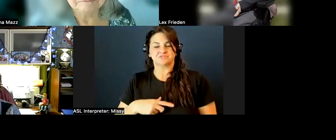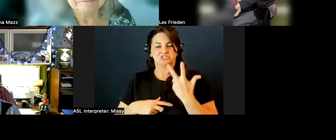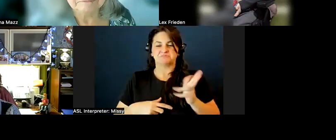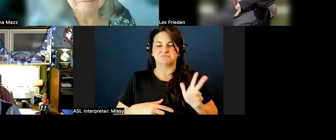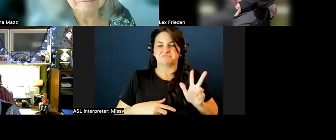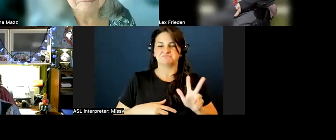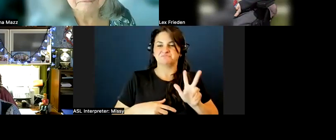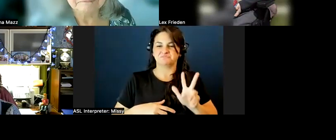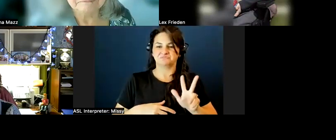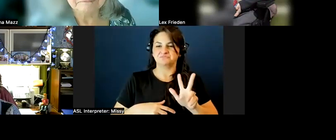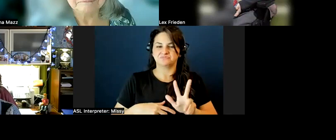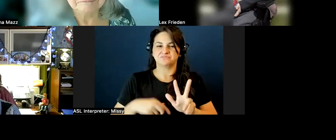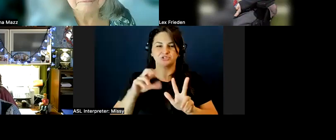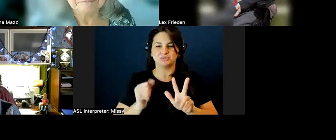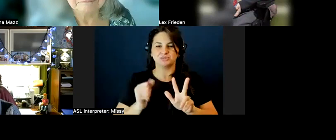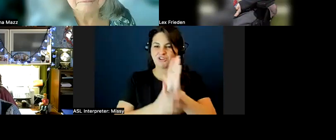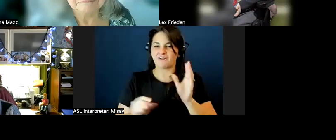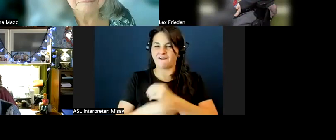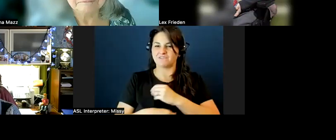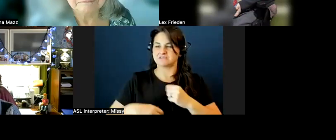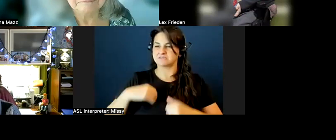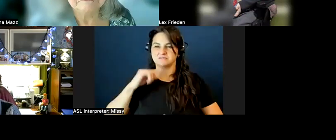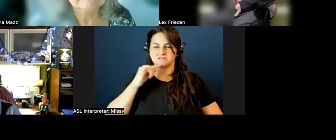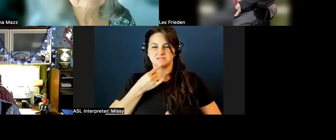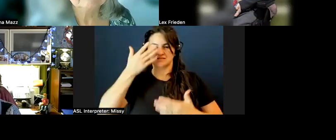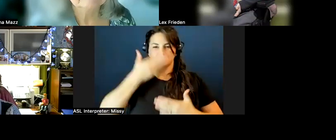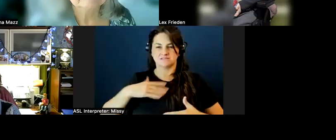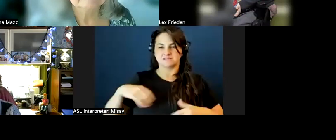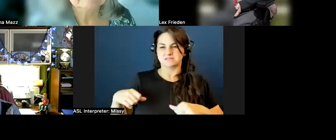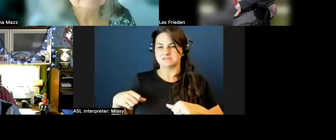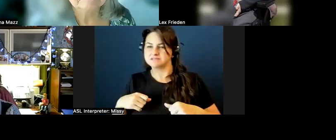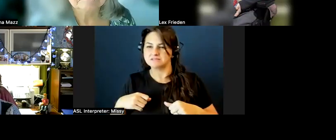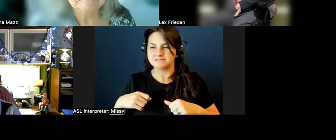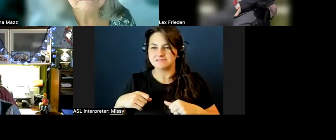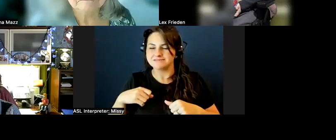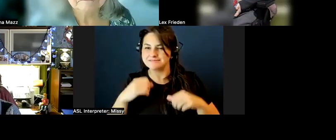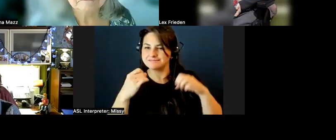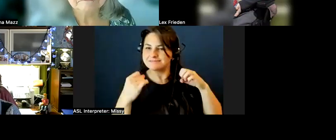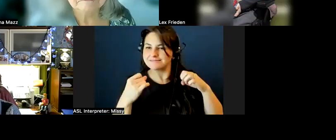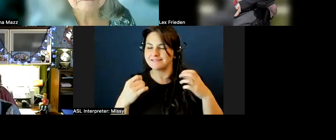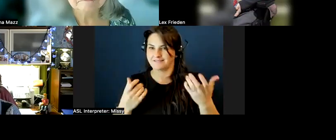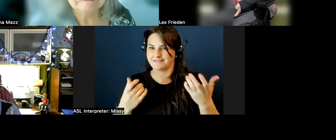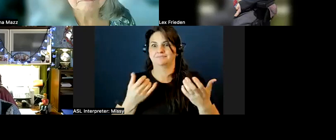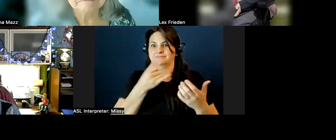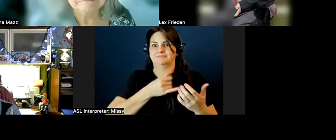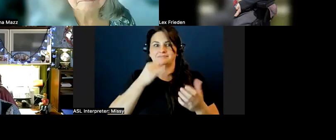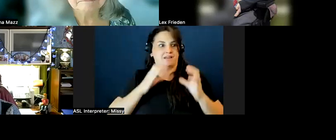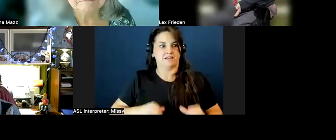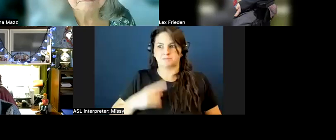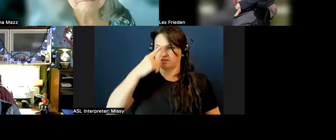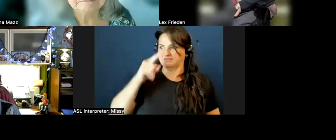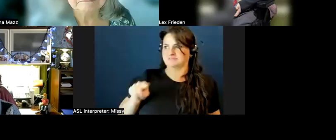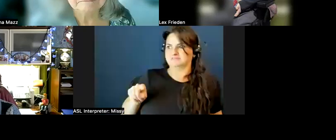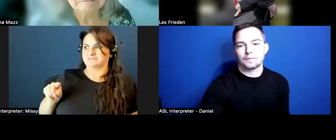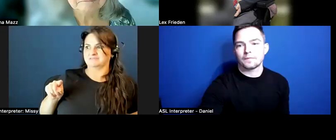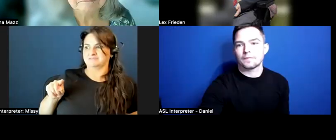people from the U.S. Attorney's Office wearing these badges and caps. And what do your customers think now? Let me tell you,